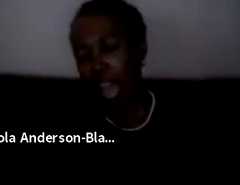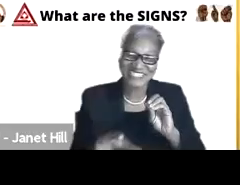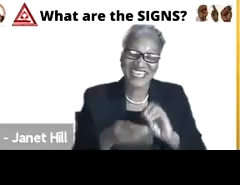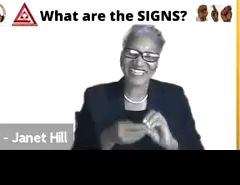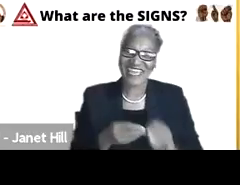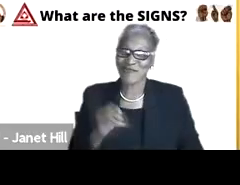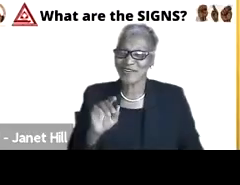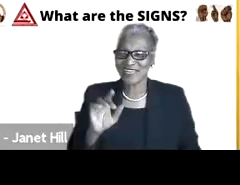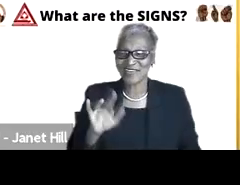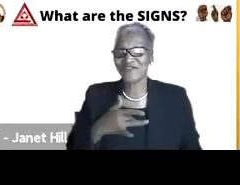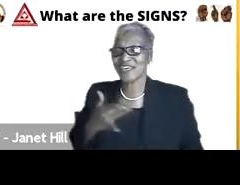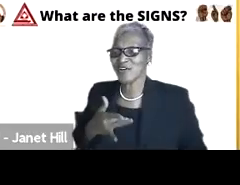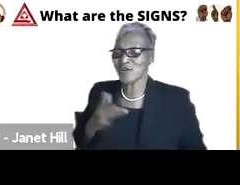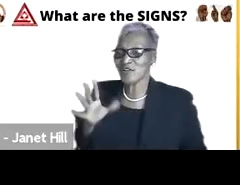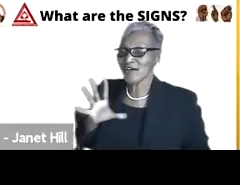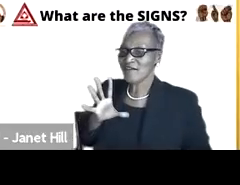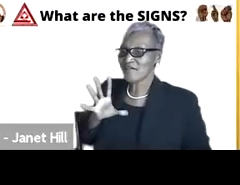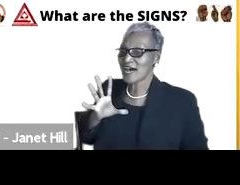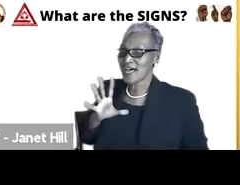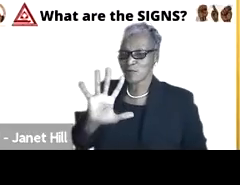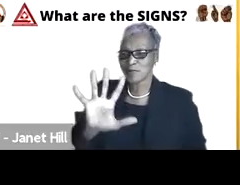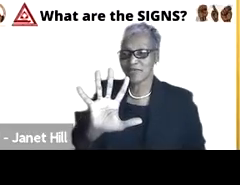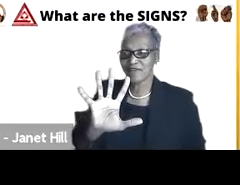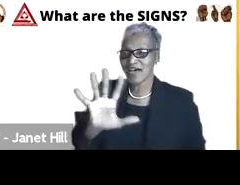Do you feel fine? All right, I just had to add one in.